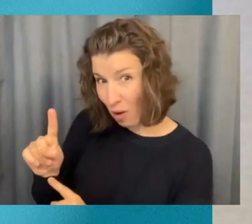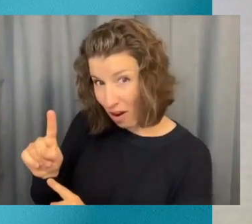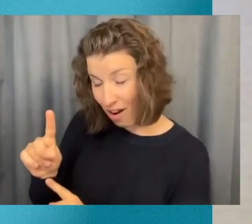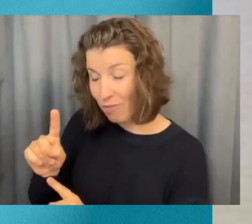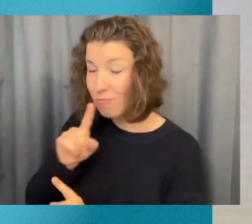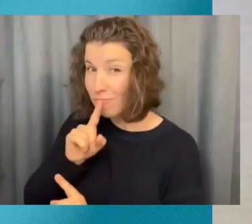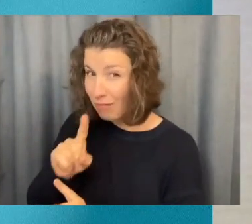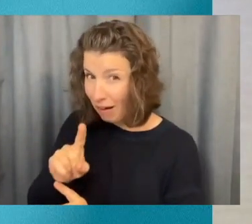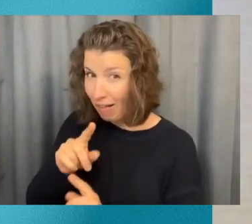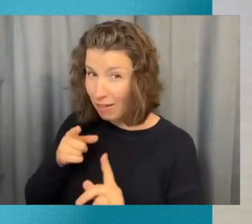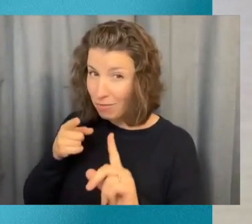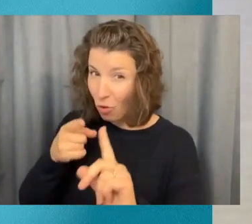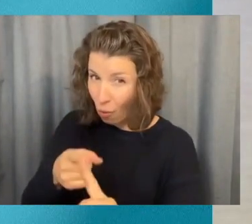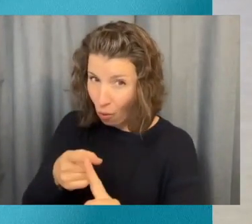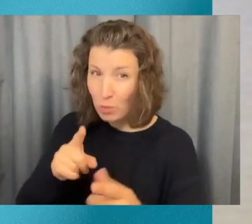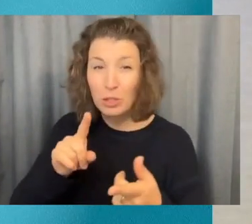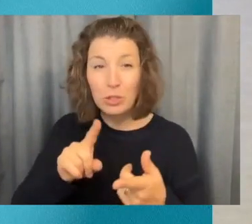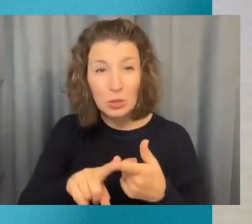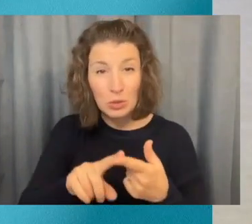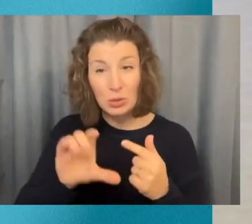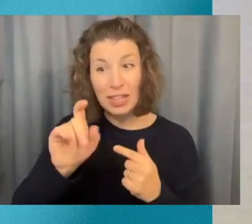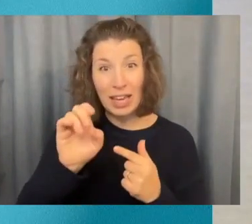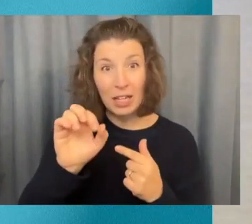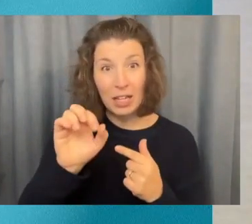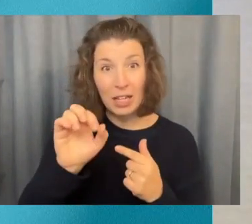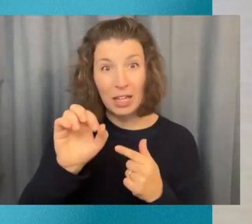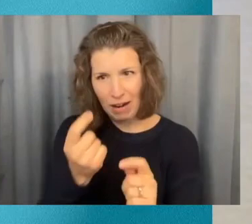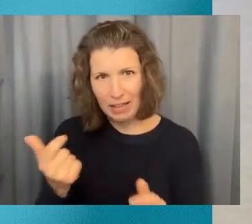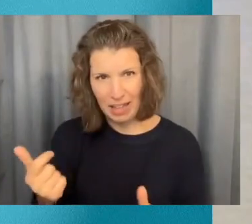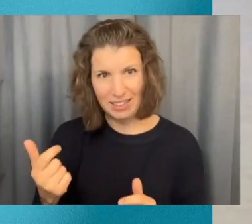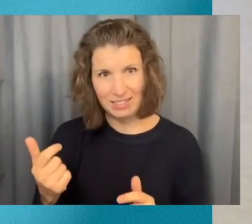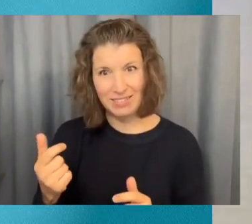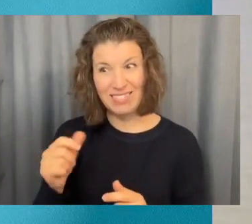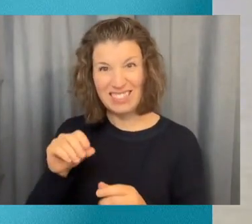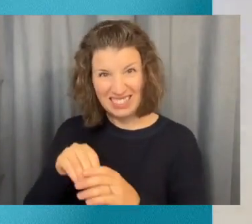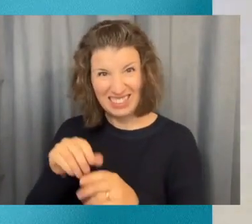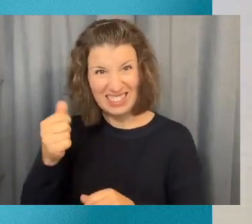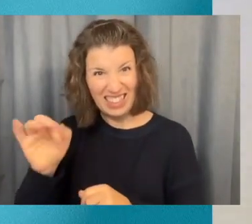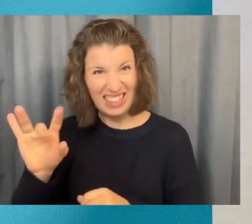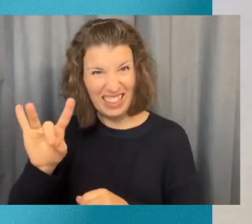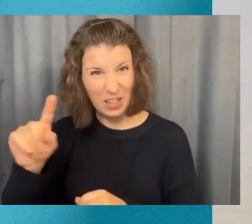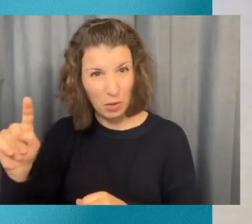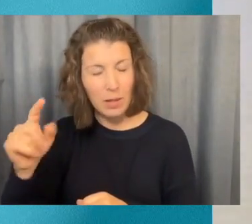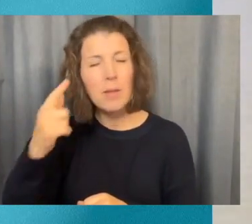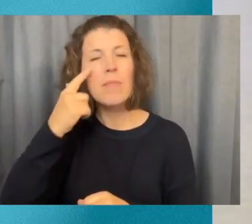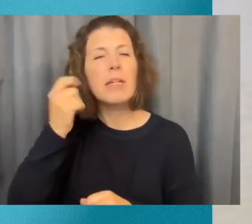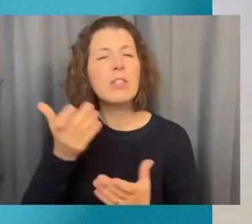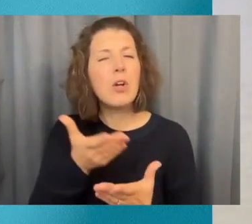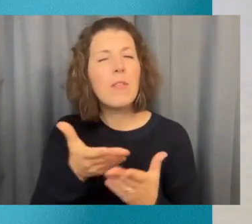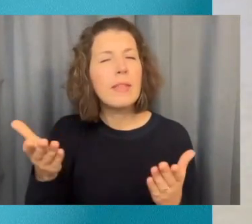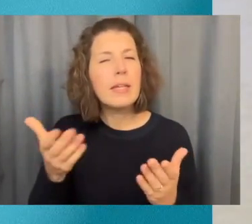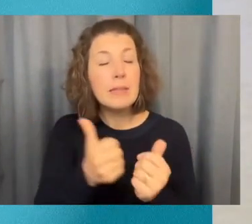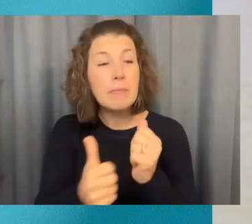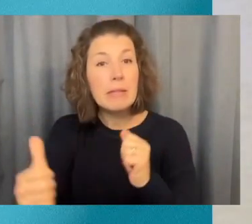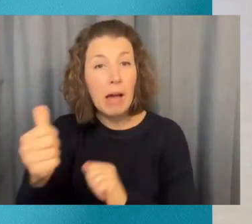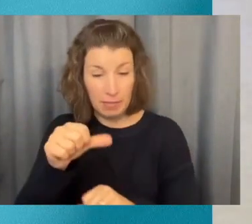by 1981, because there are things beyond the science that matter.